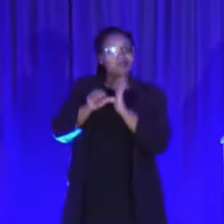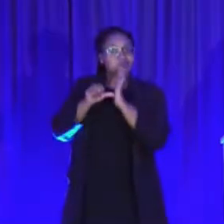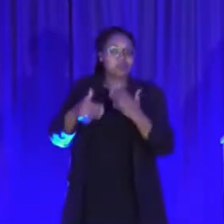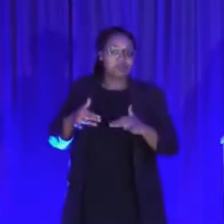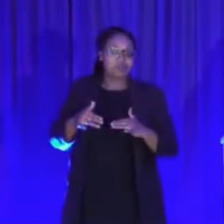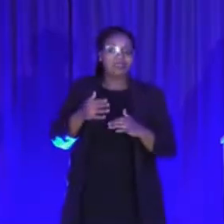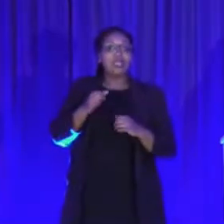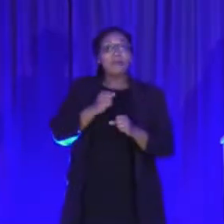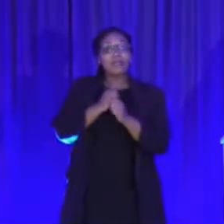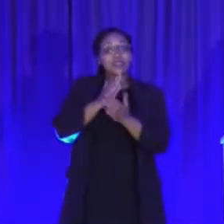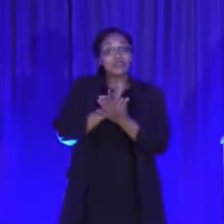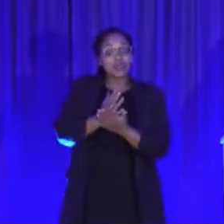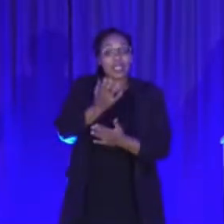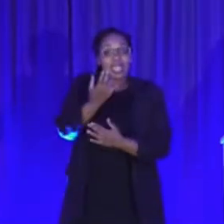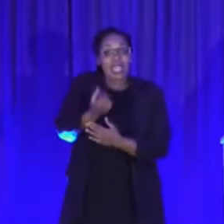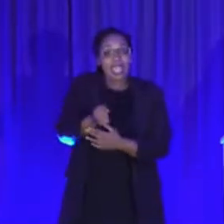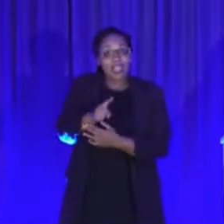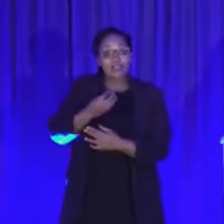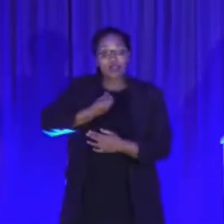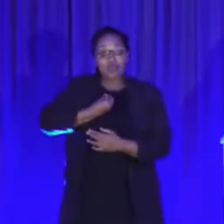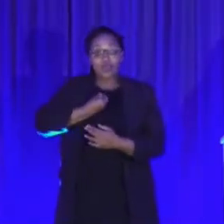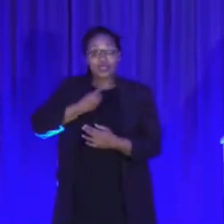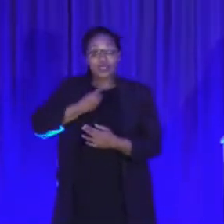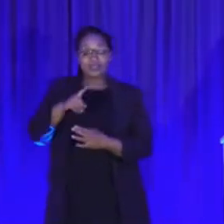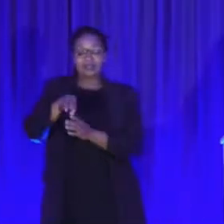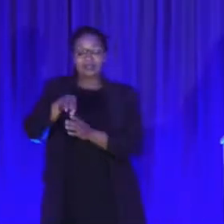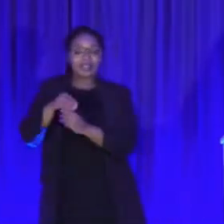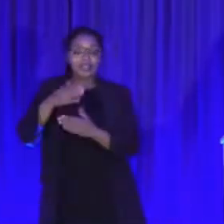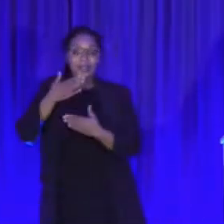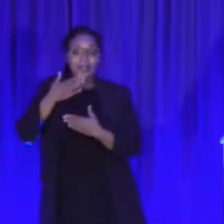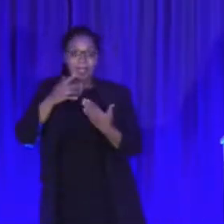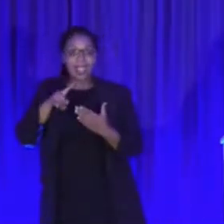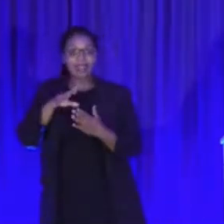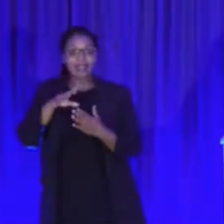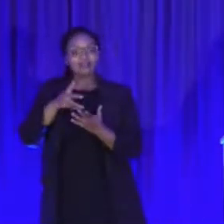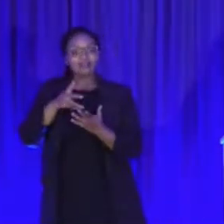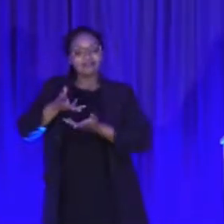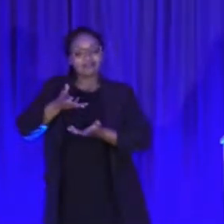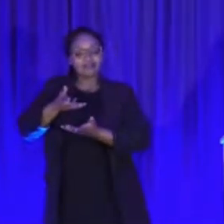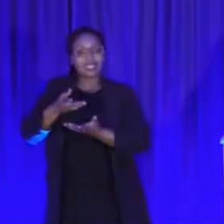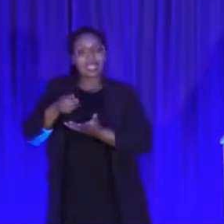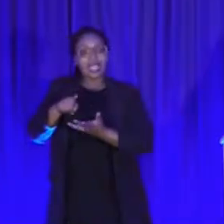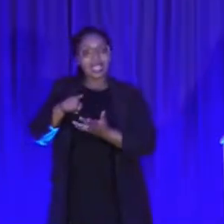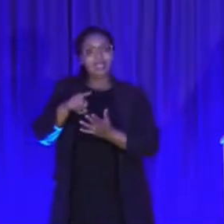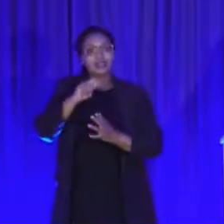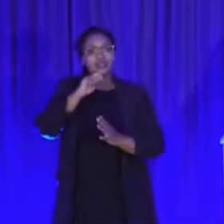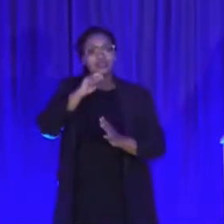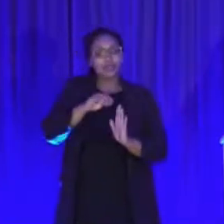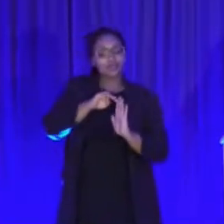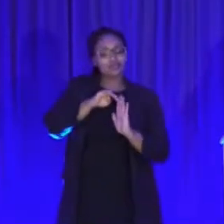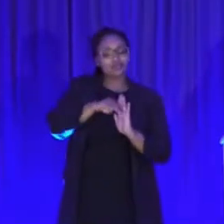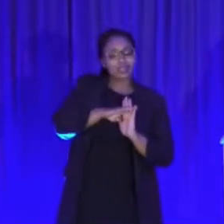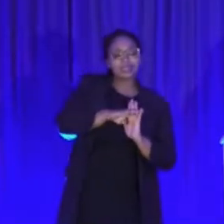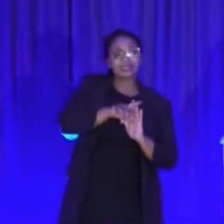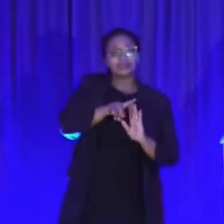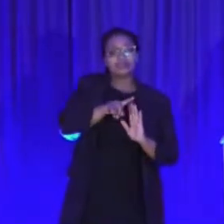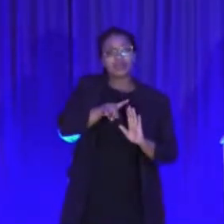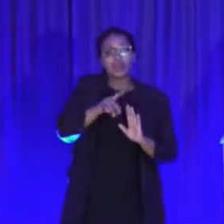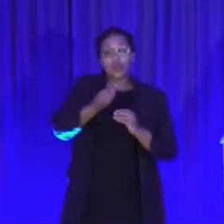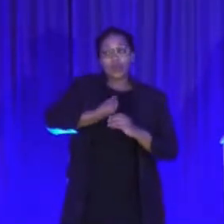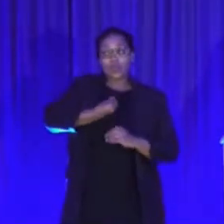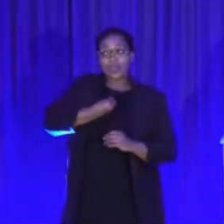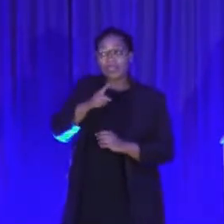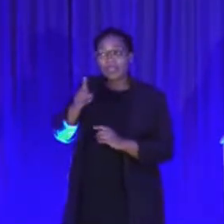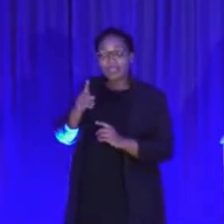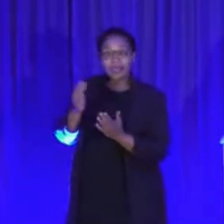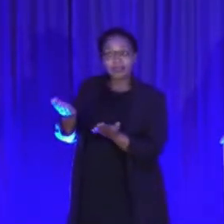those. It confronts youth disillusionment and builds towards original tracks that will inspire young people to